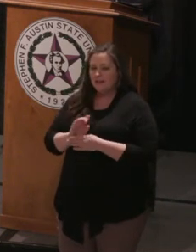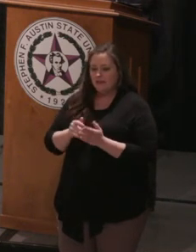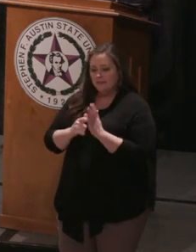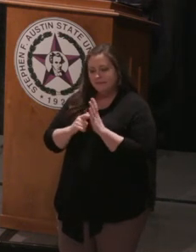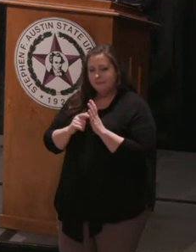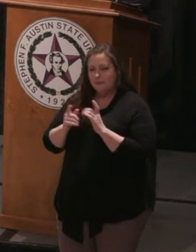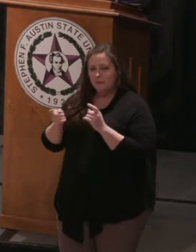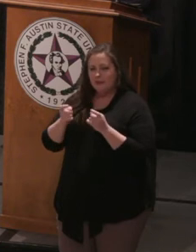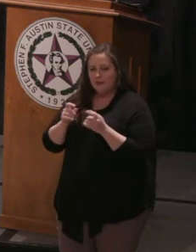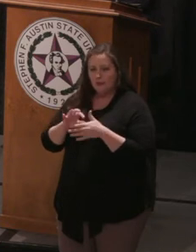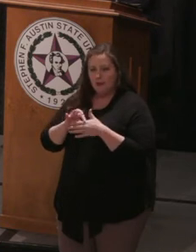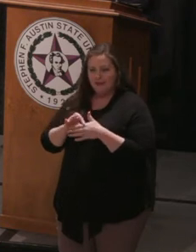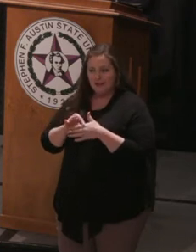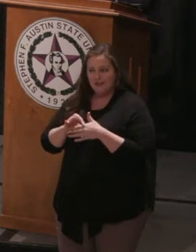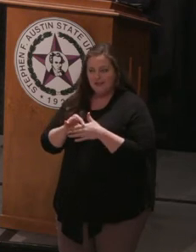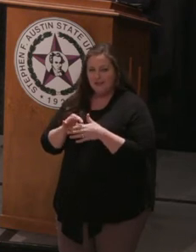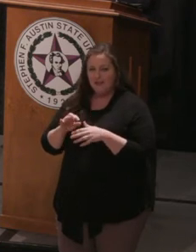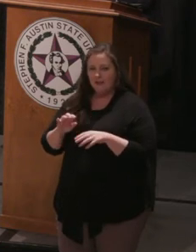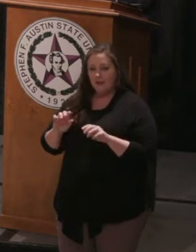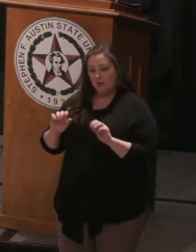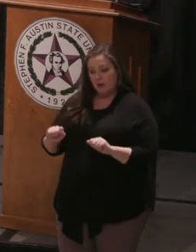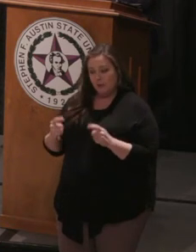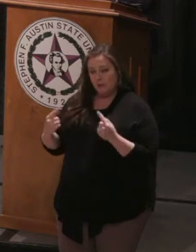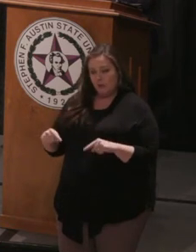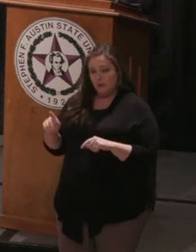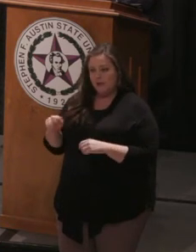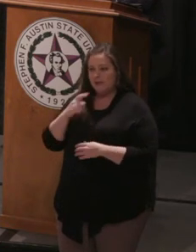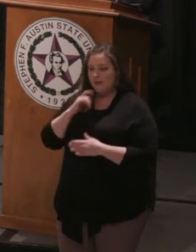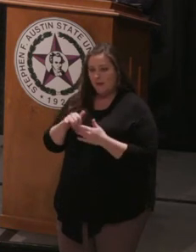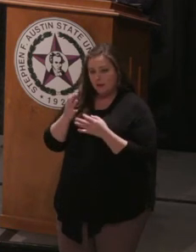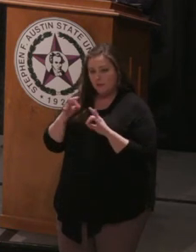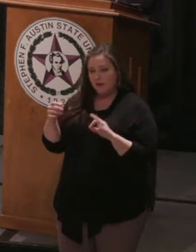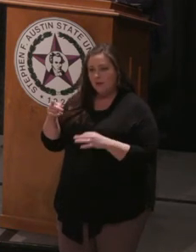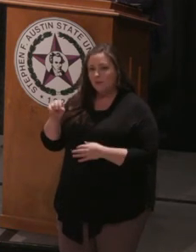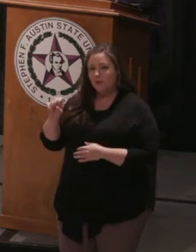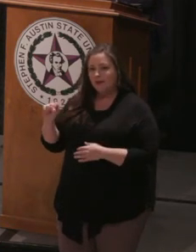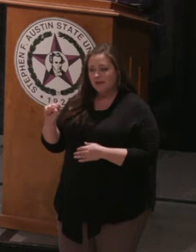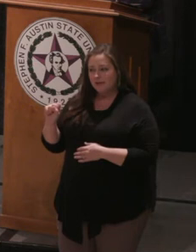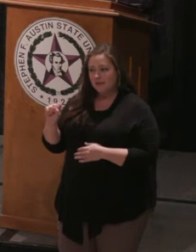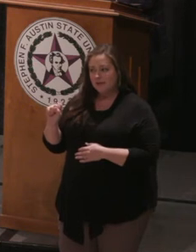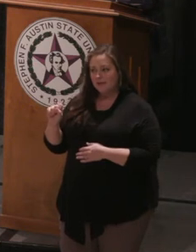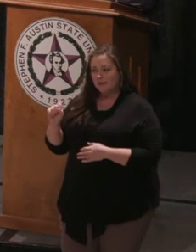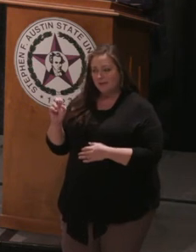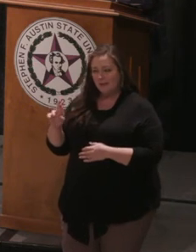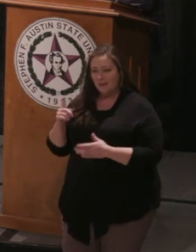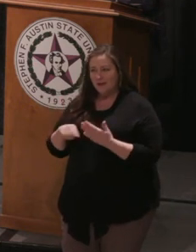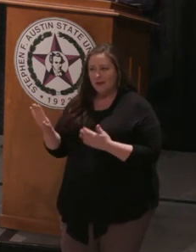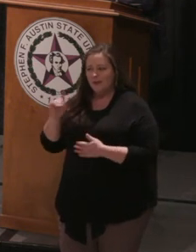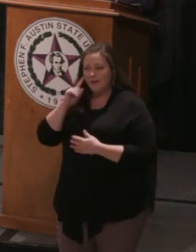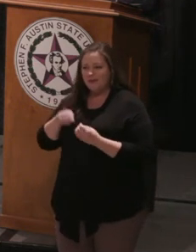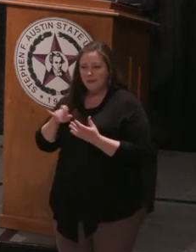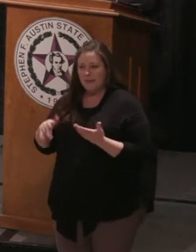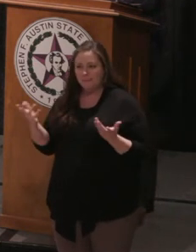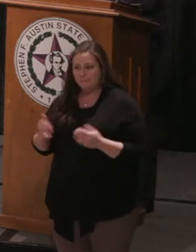content, could an argument be made that it's free press at all? And, you know, what are your thoughts on that?